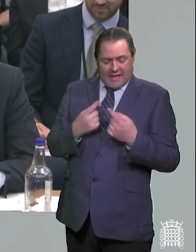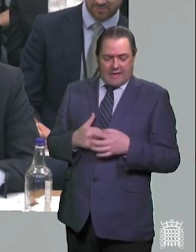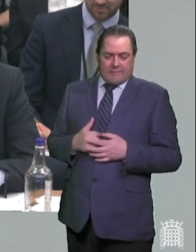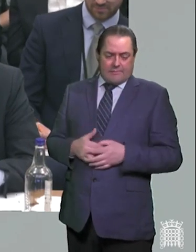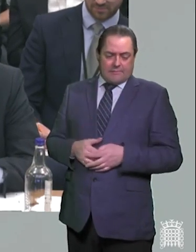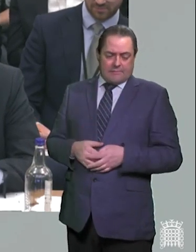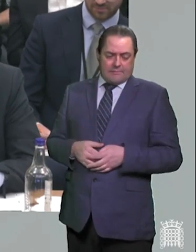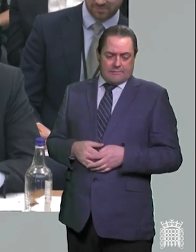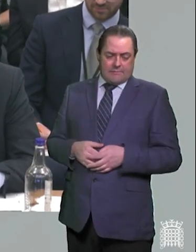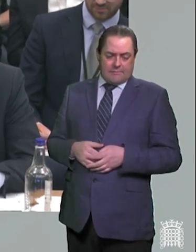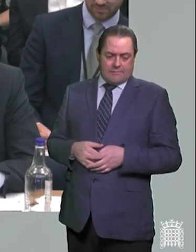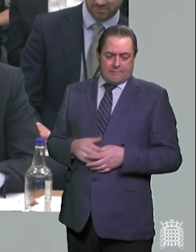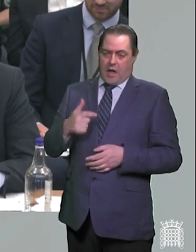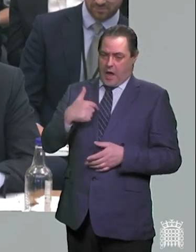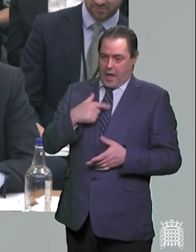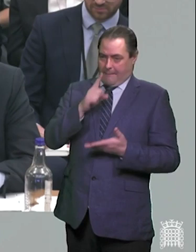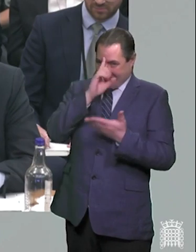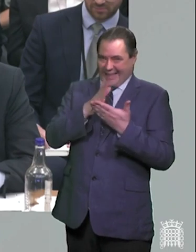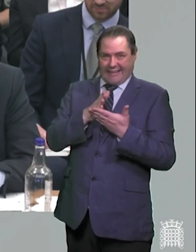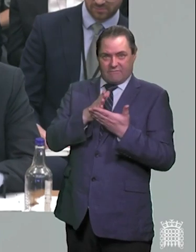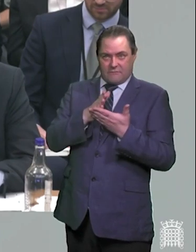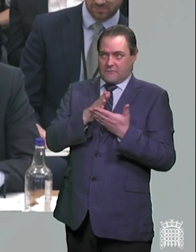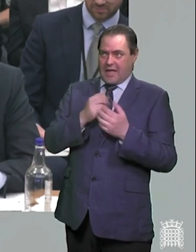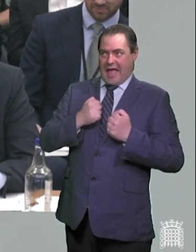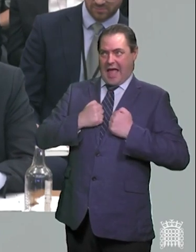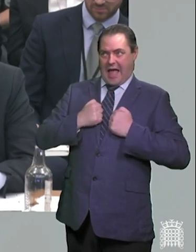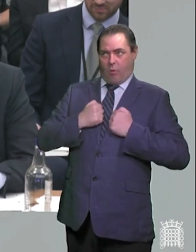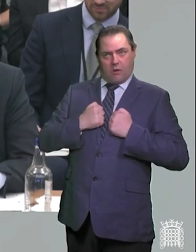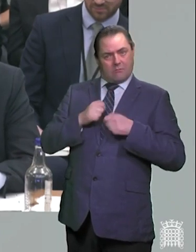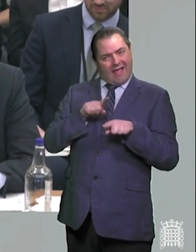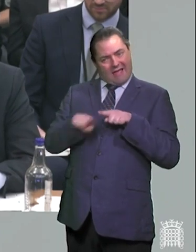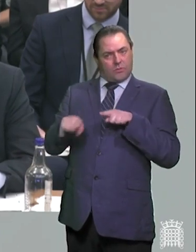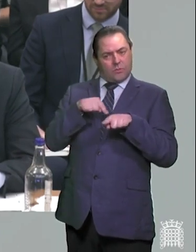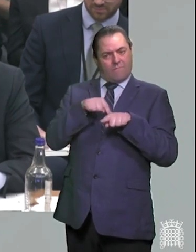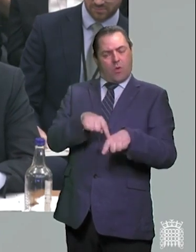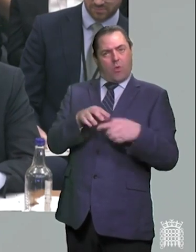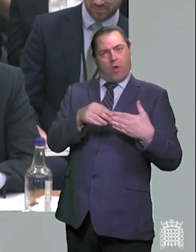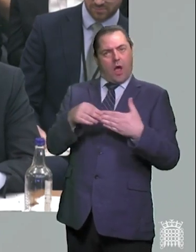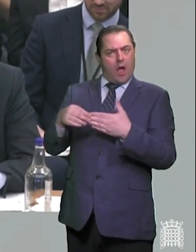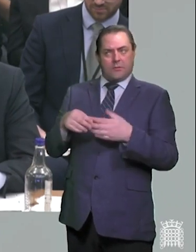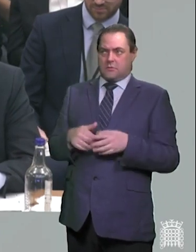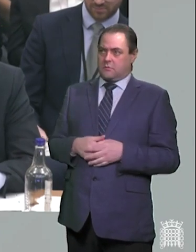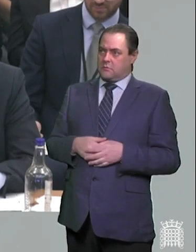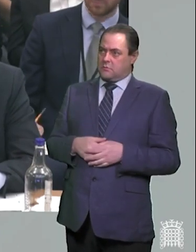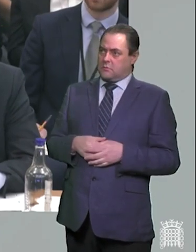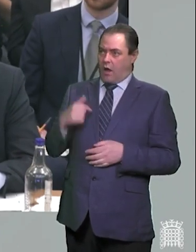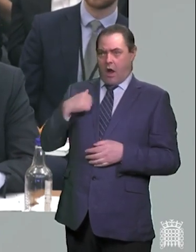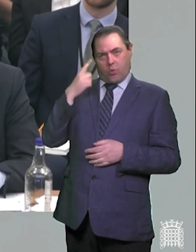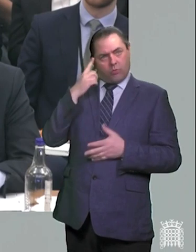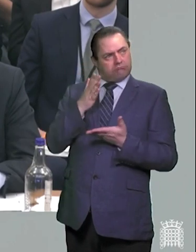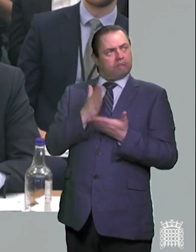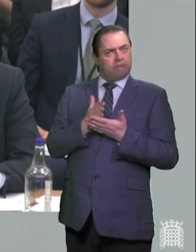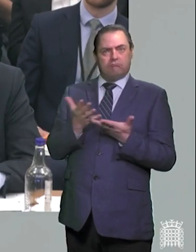is what I believed to have been our efforts to follow the guidance. Why I thought that they were credible